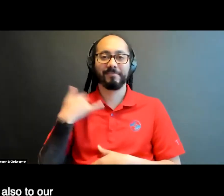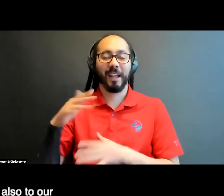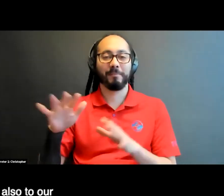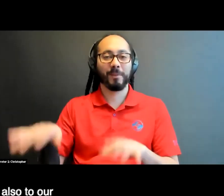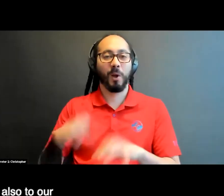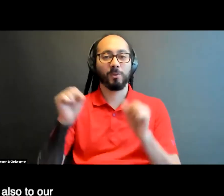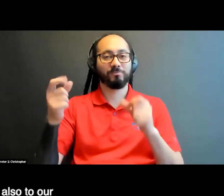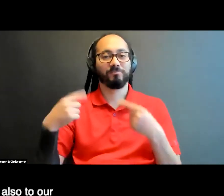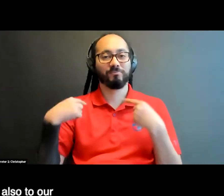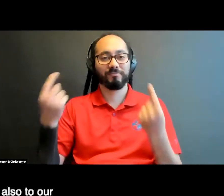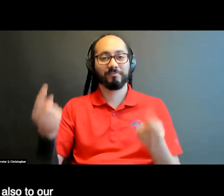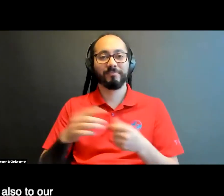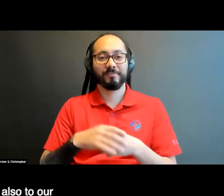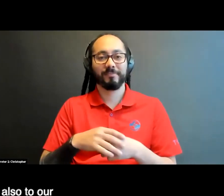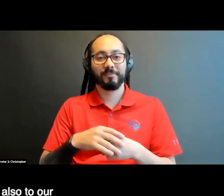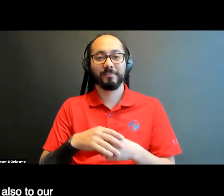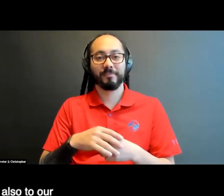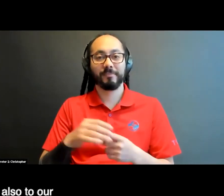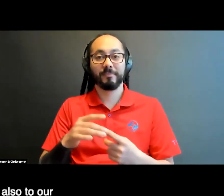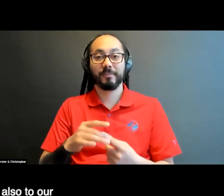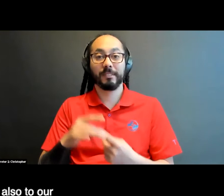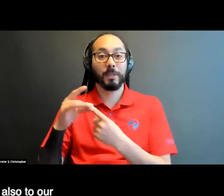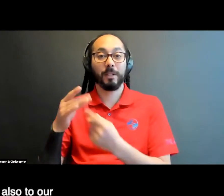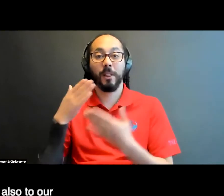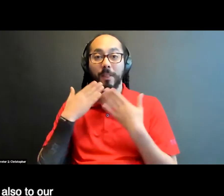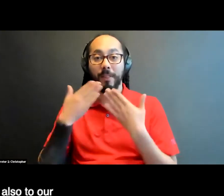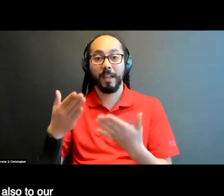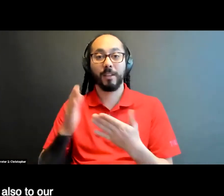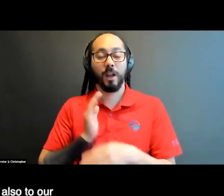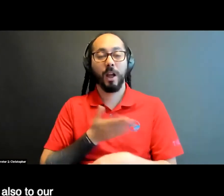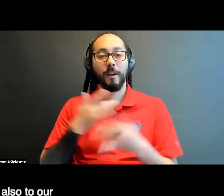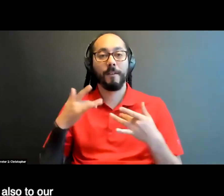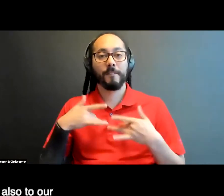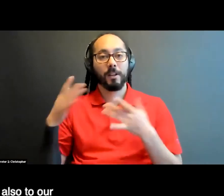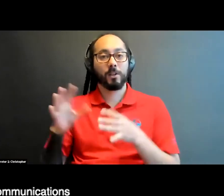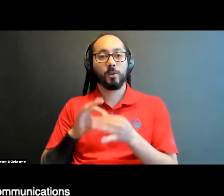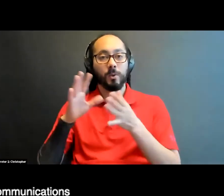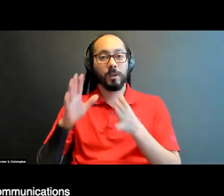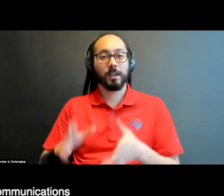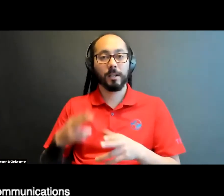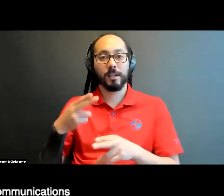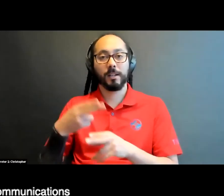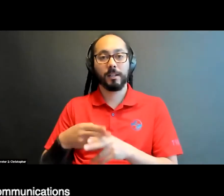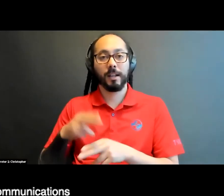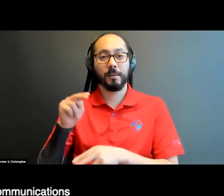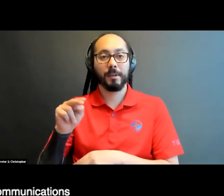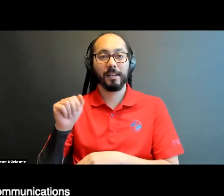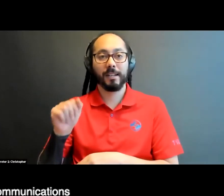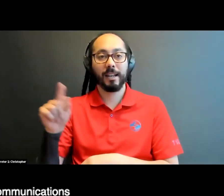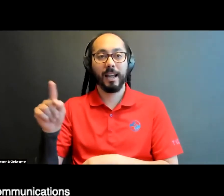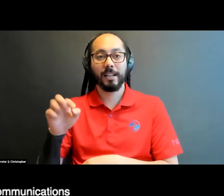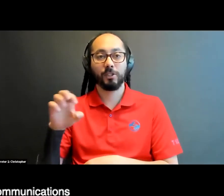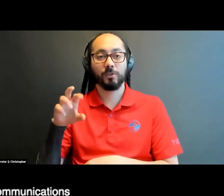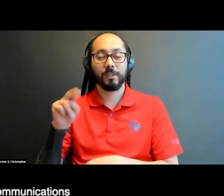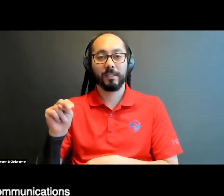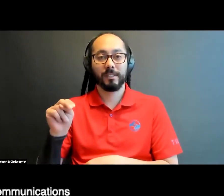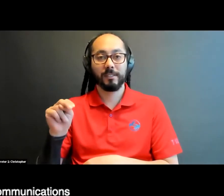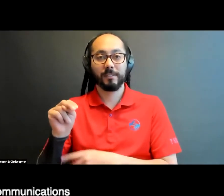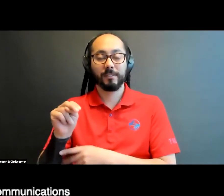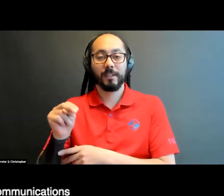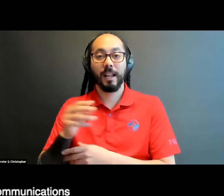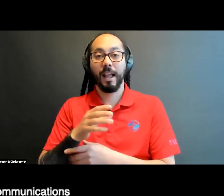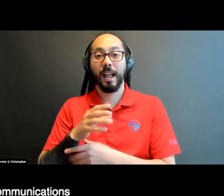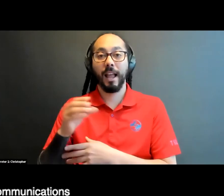A special thanks also to our event coordinator, Nazrin Vakilova, and our communications